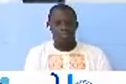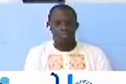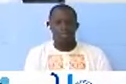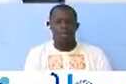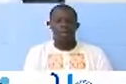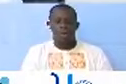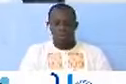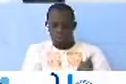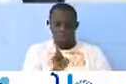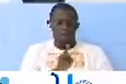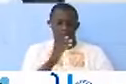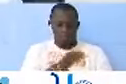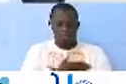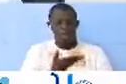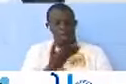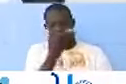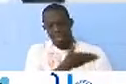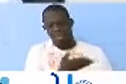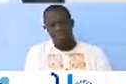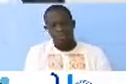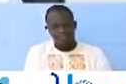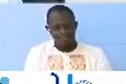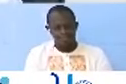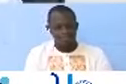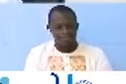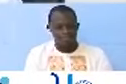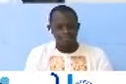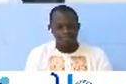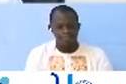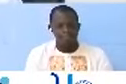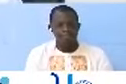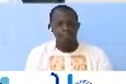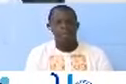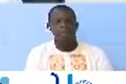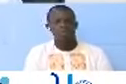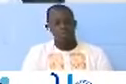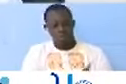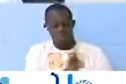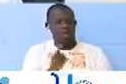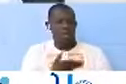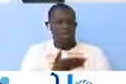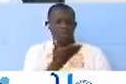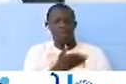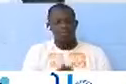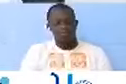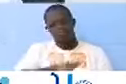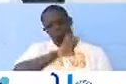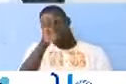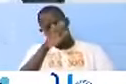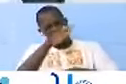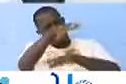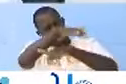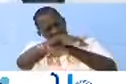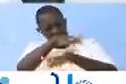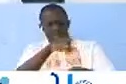You were there? Then we were there till dusk.